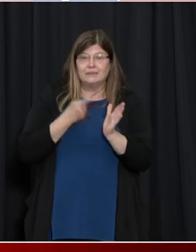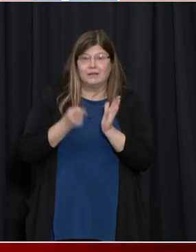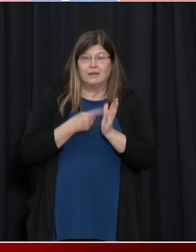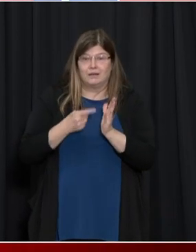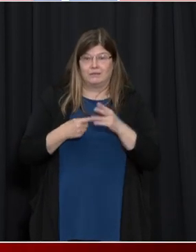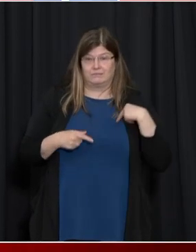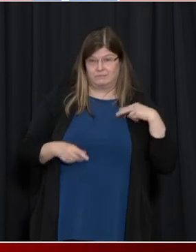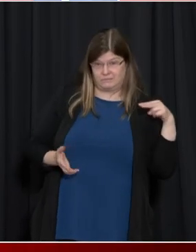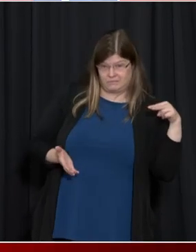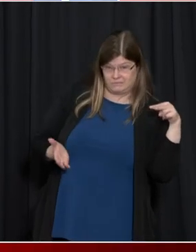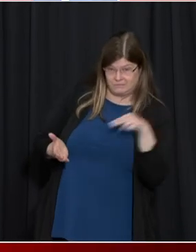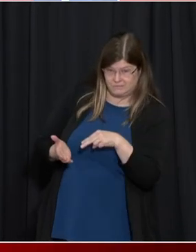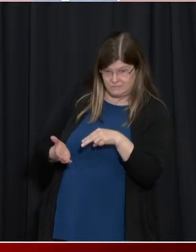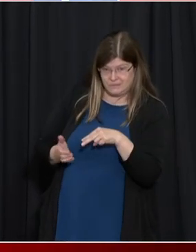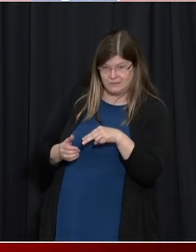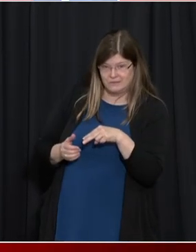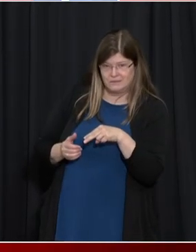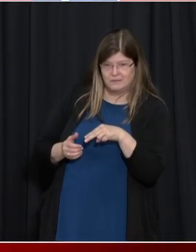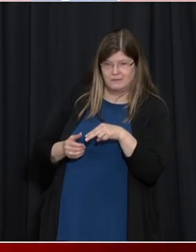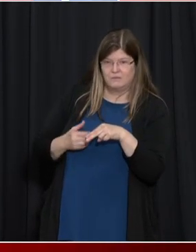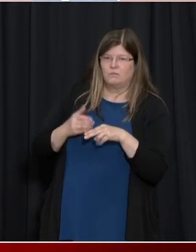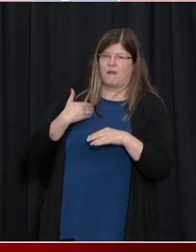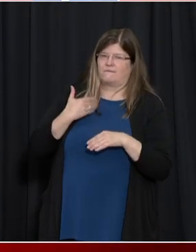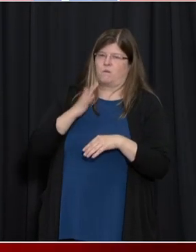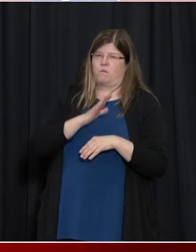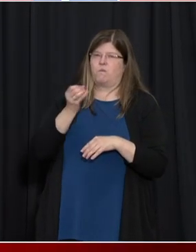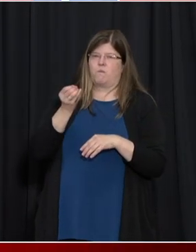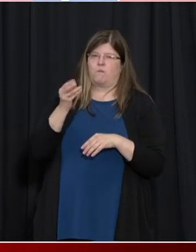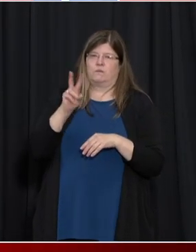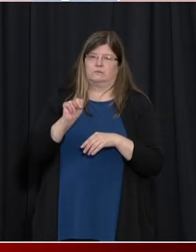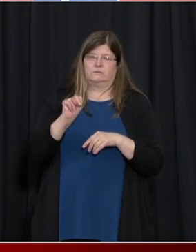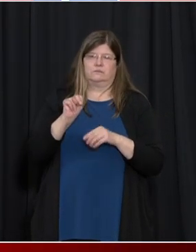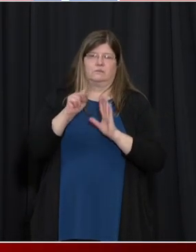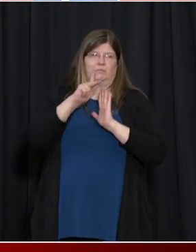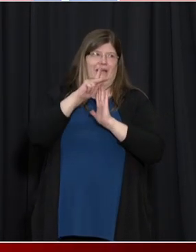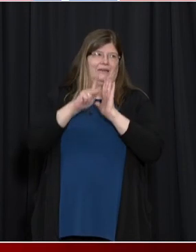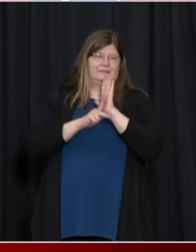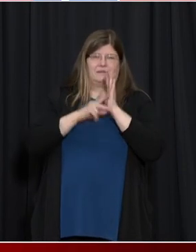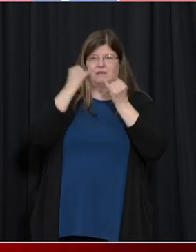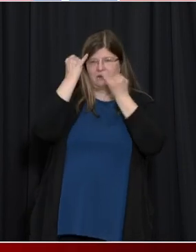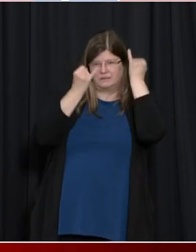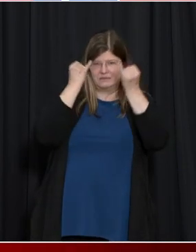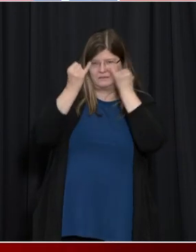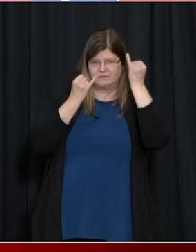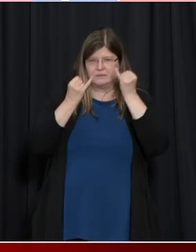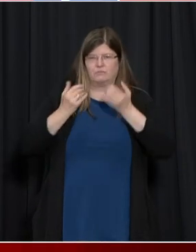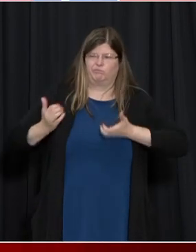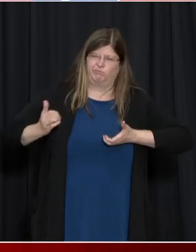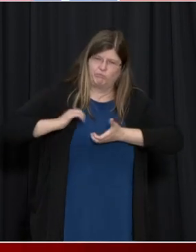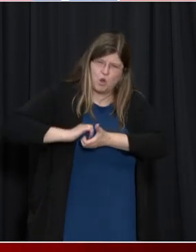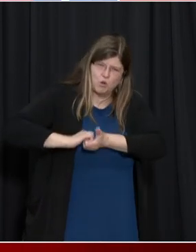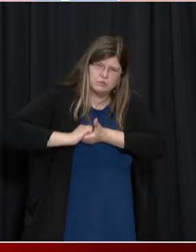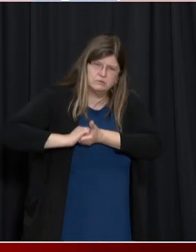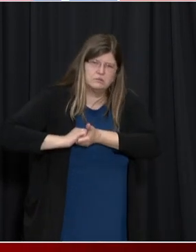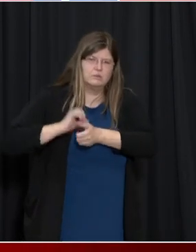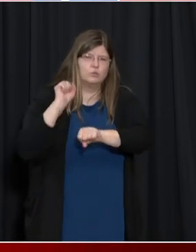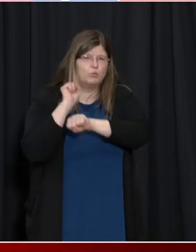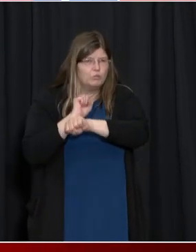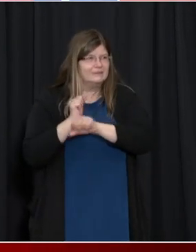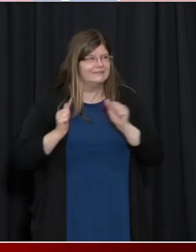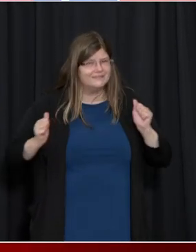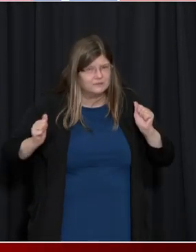policy ideas of their own and may want to work together. The approach that we have followed